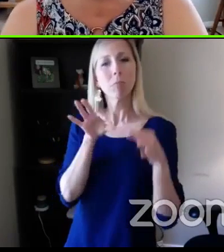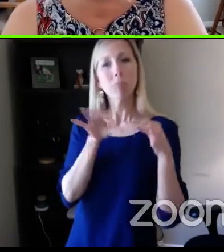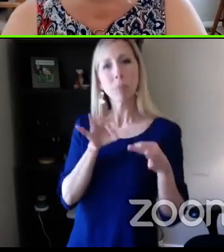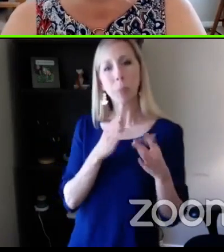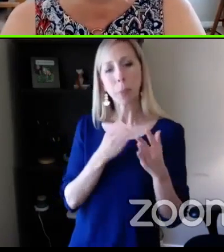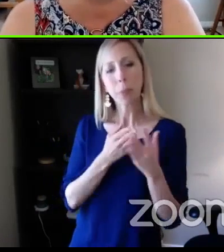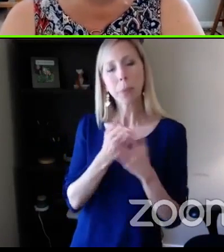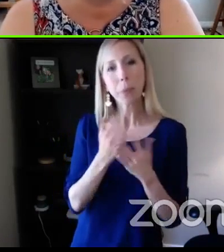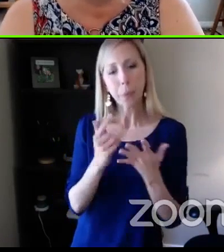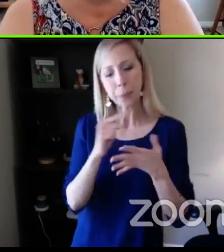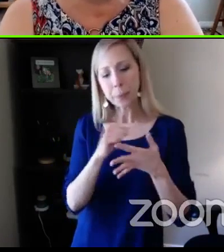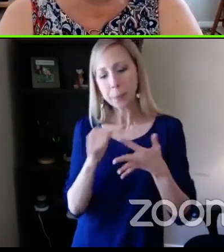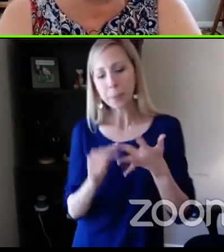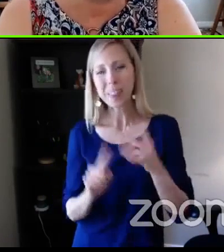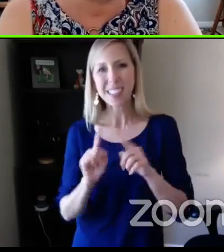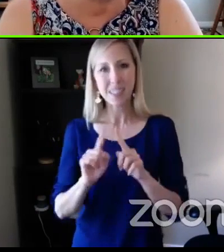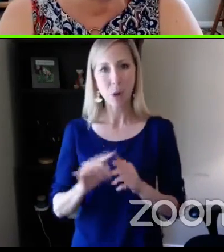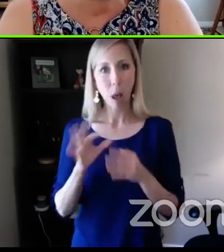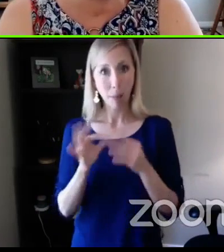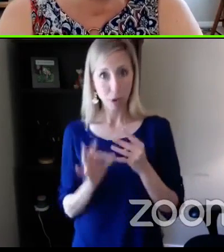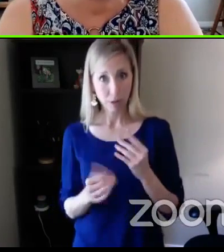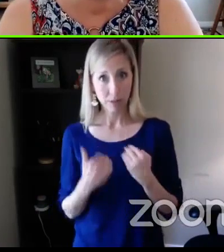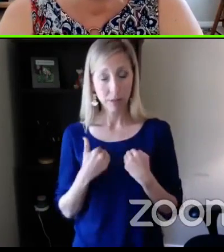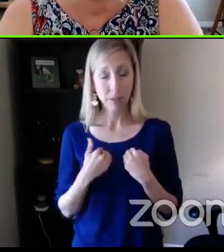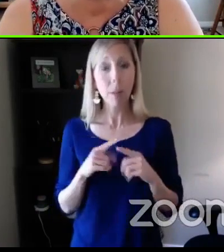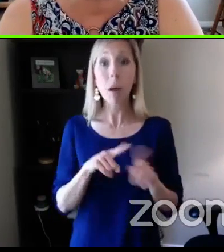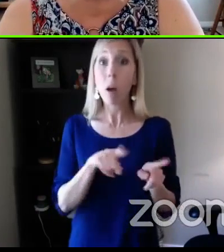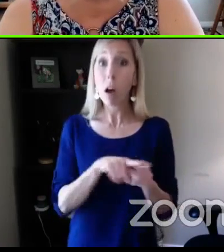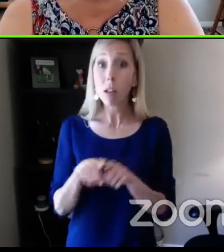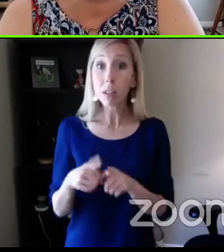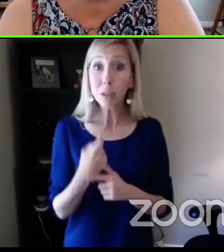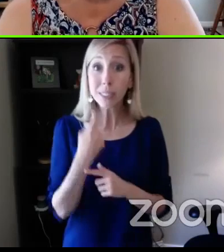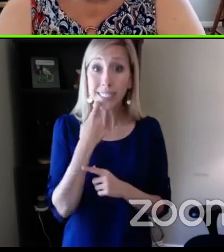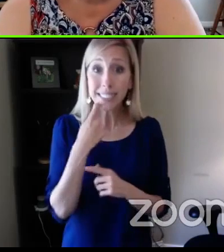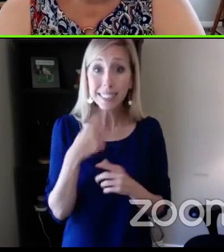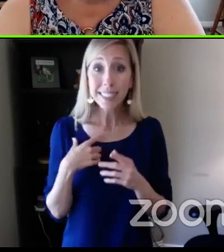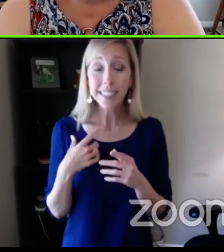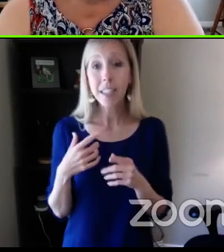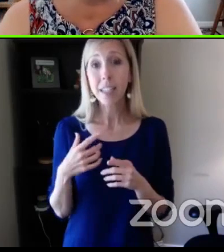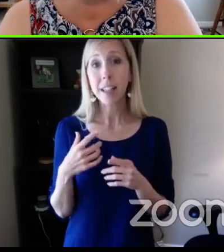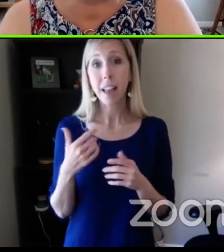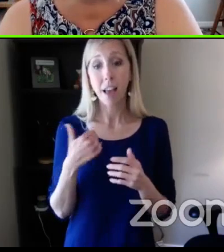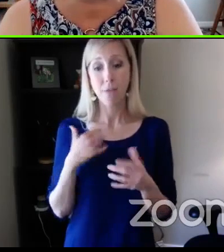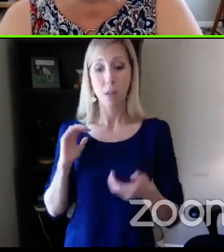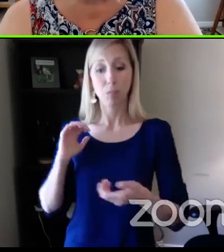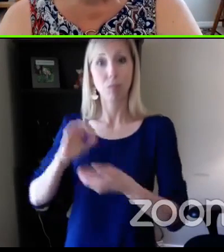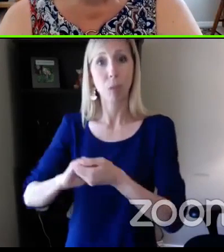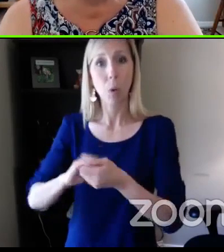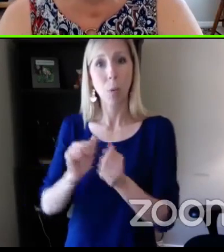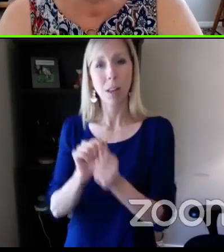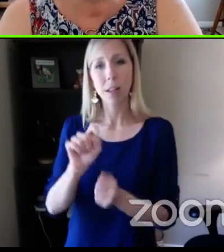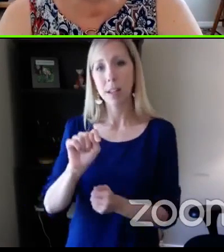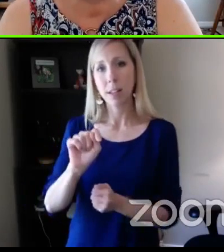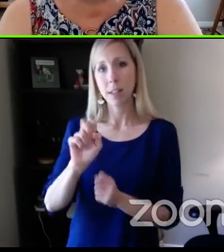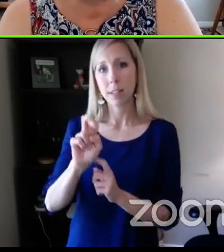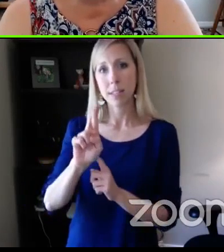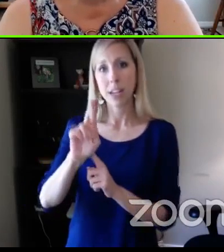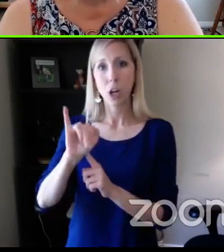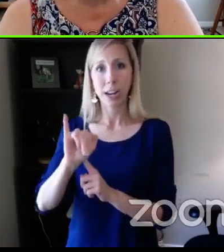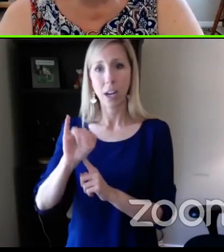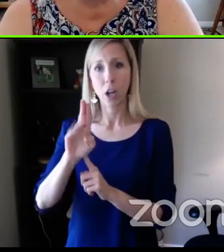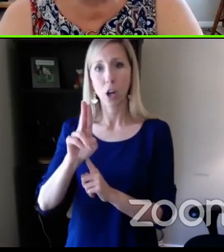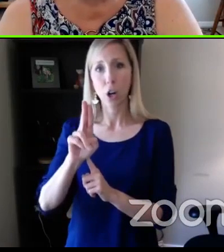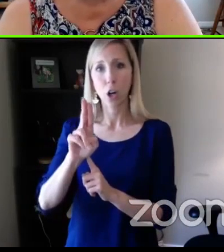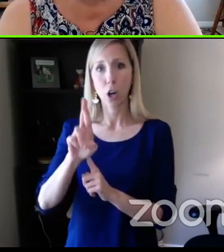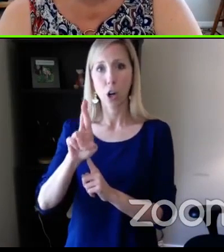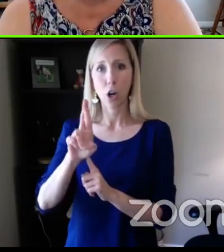those different options. We also recently came into a collaboration with Terry Urban, who is a parent of a